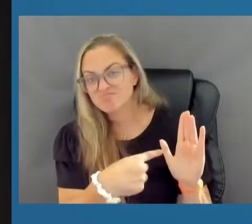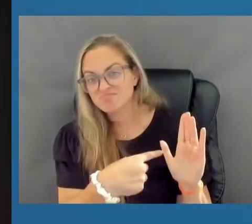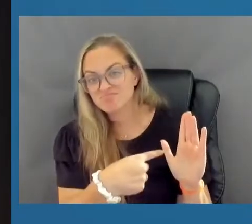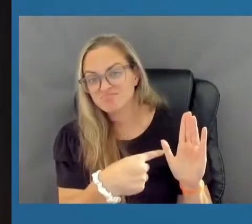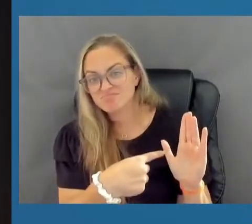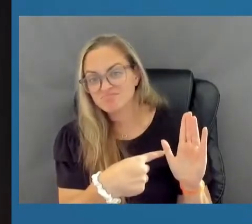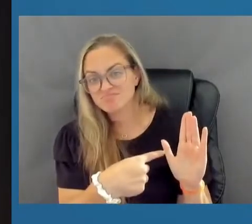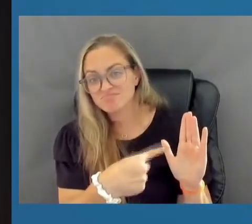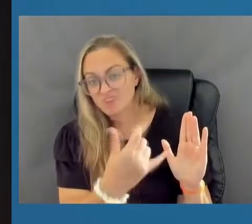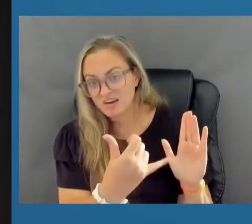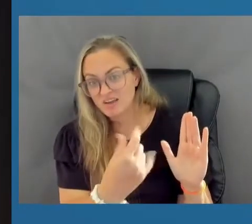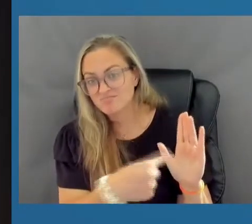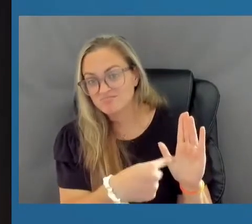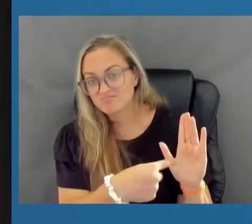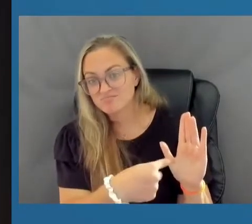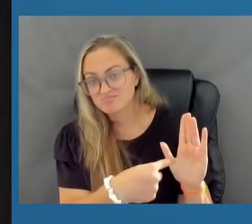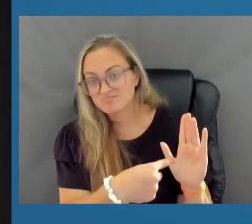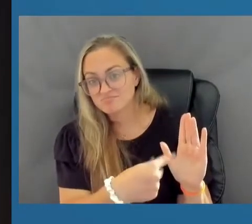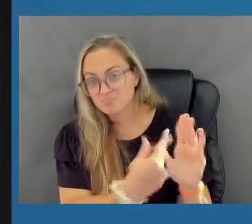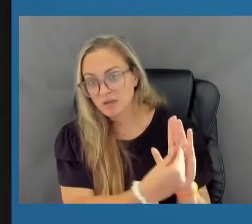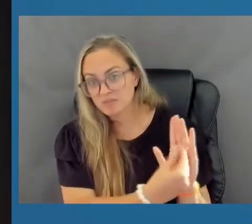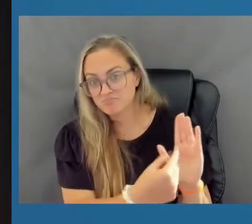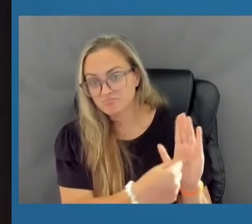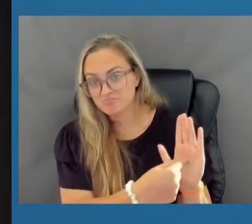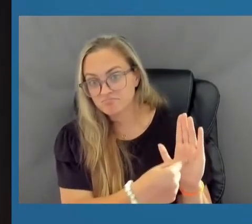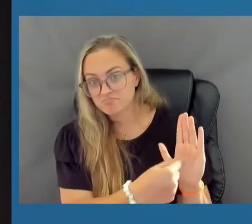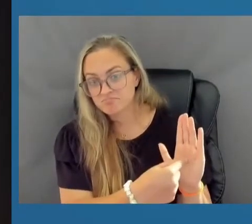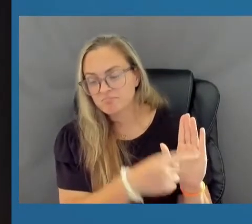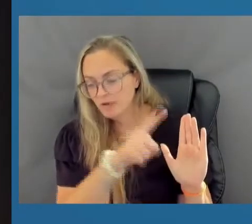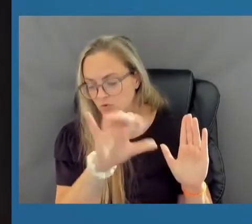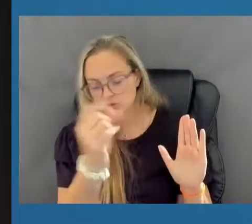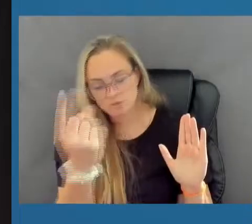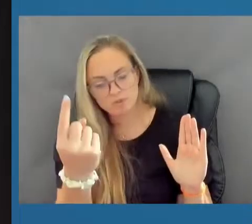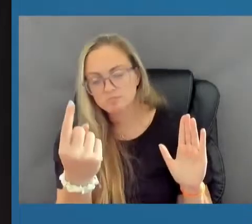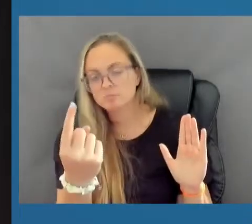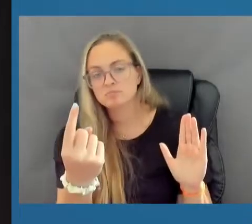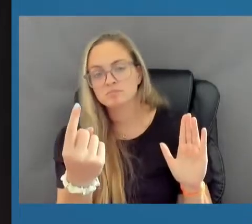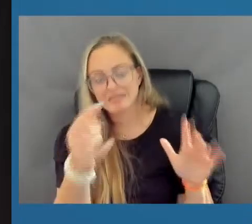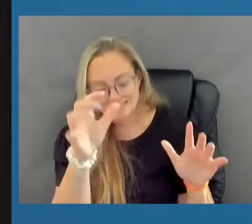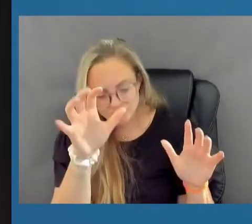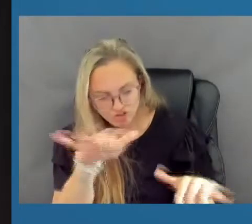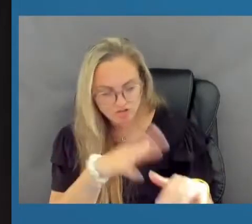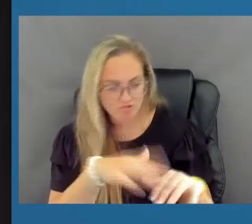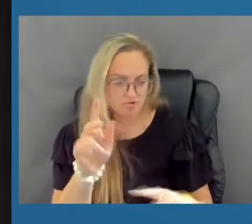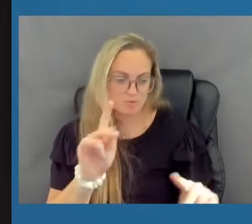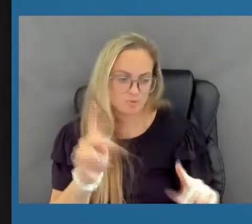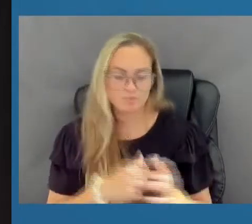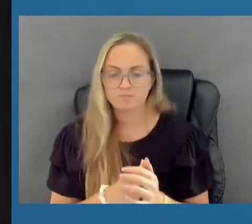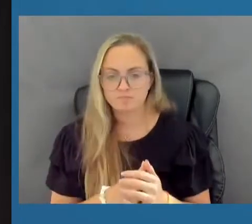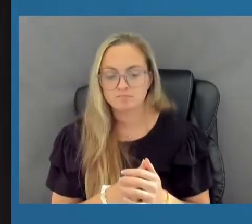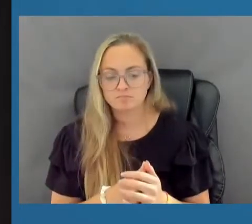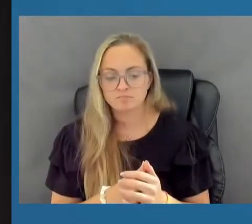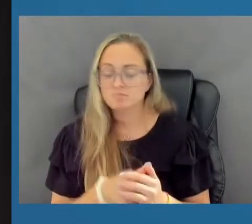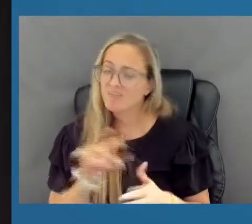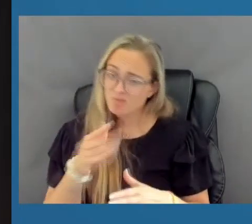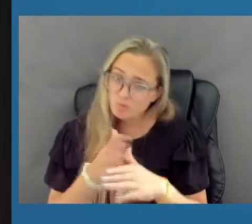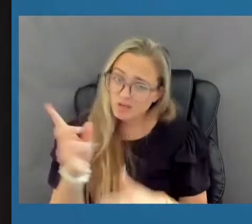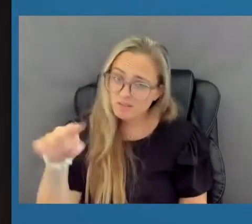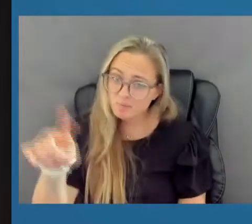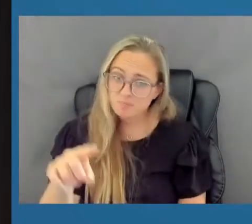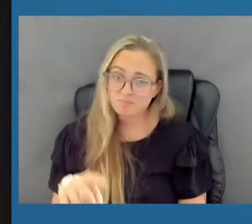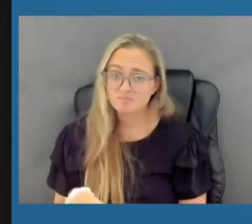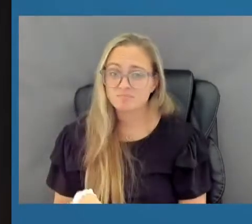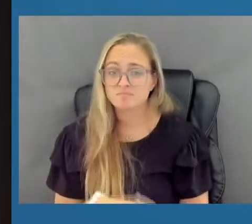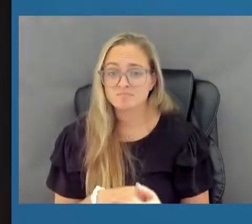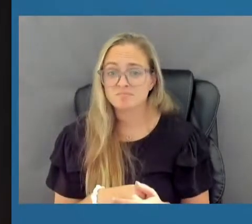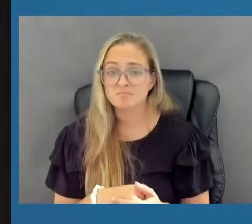now. We said that. And we have to do something because it's raining on our people. And I have to protect them. We have to put this umbrella